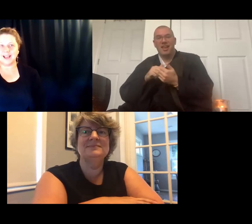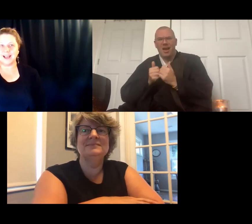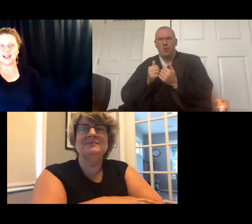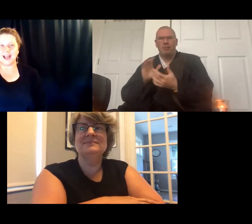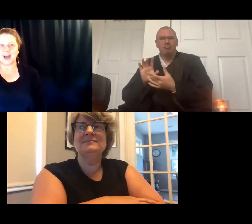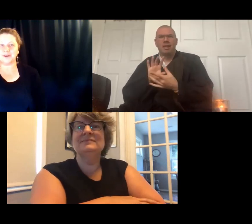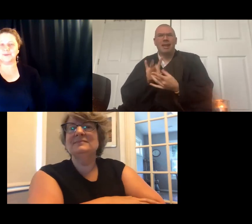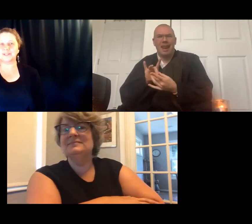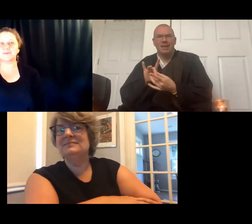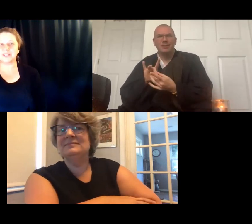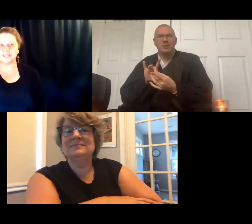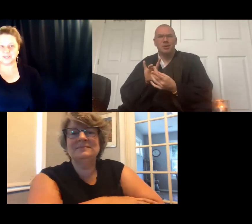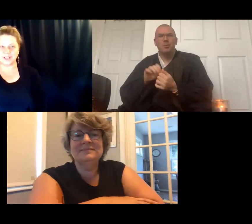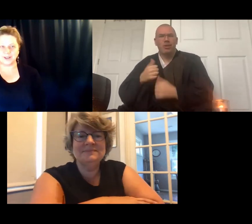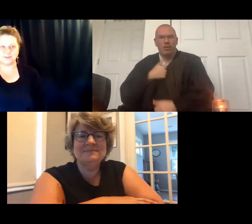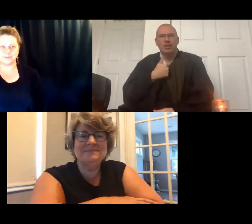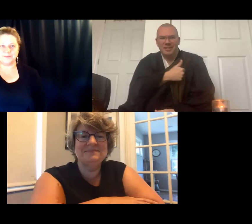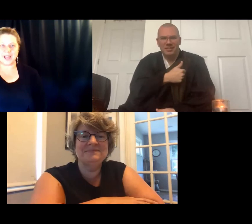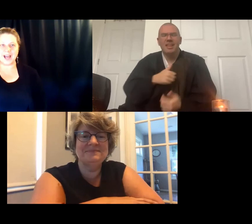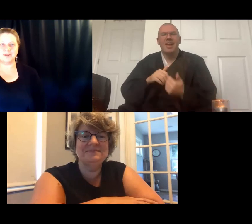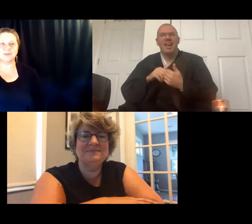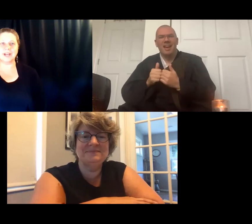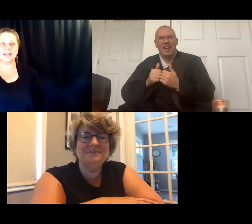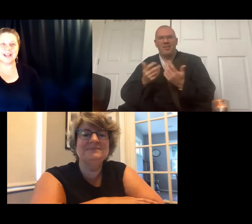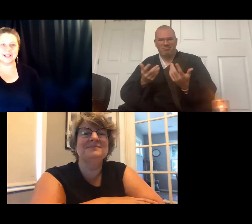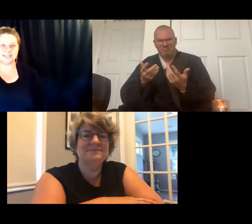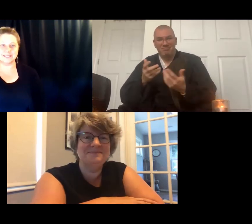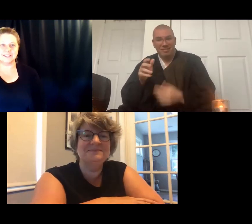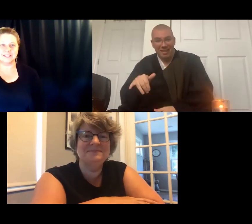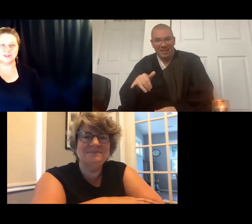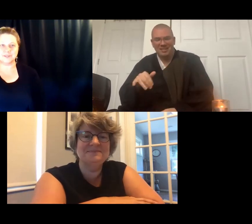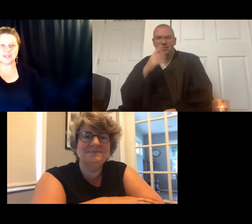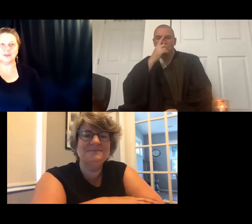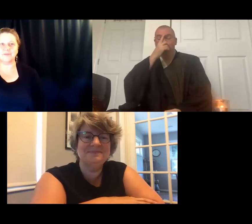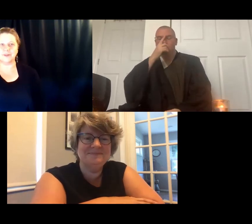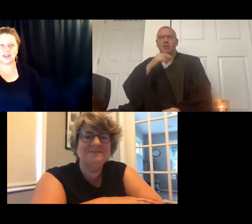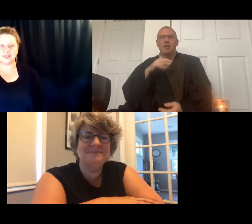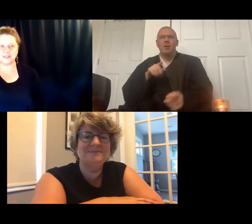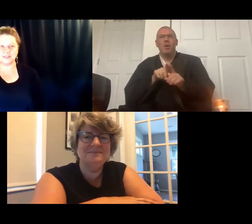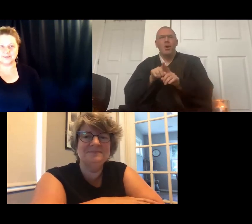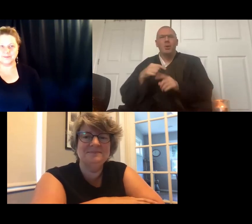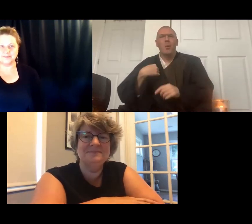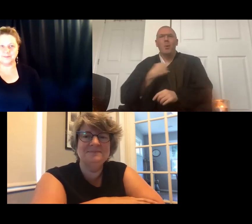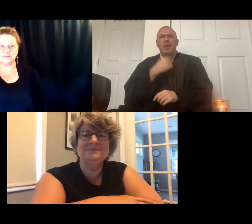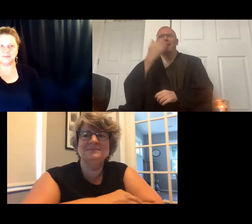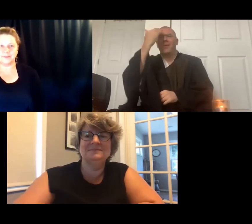is how you express yourself, how you connect yourself with